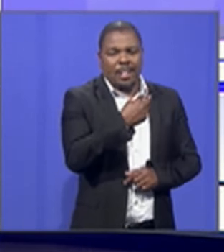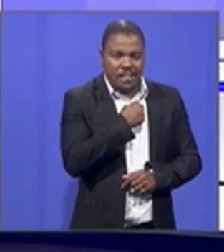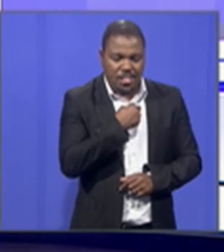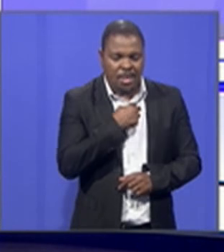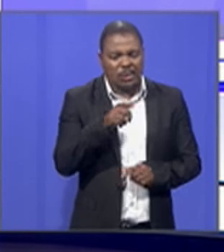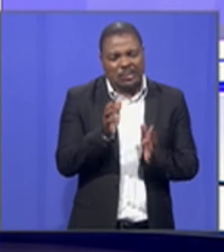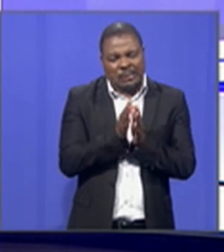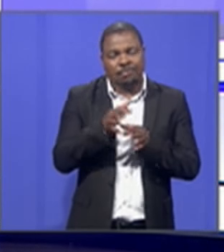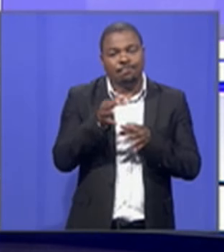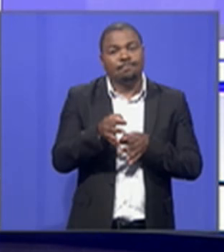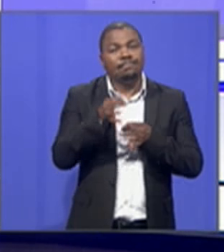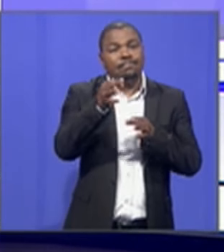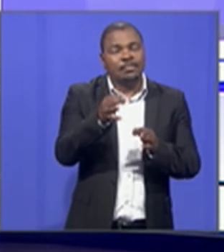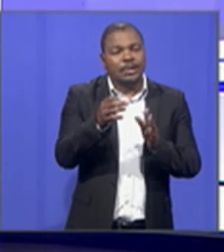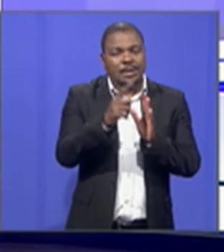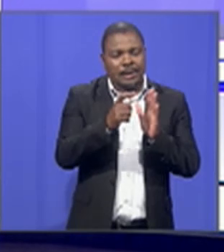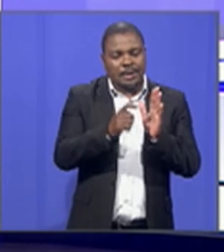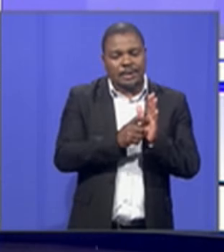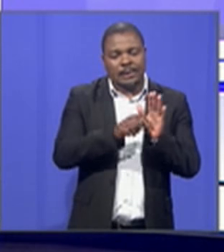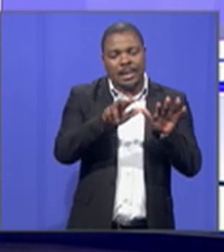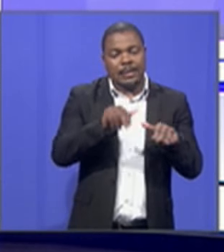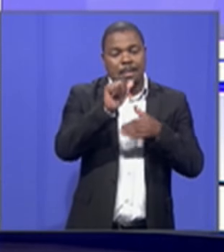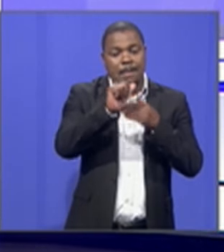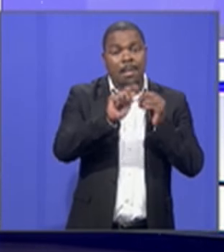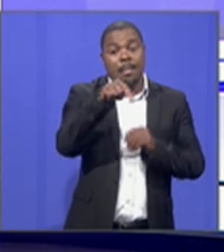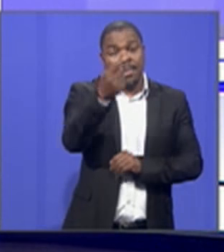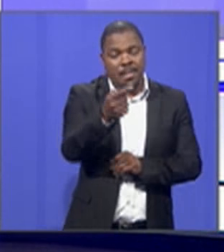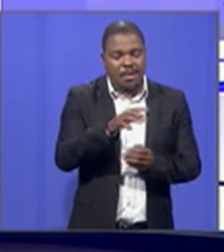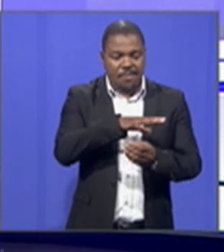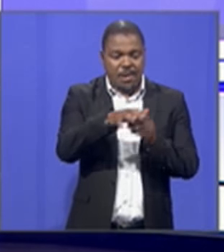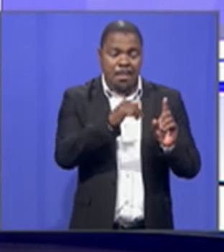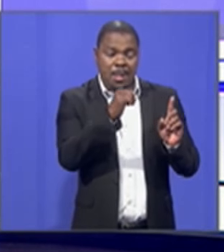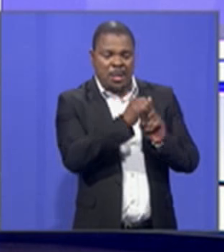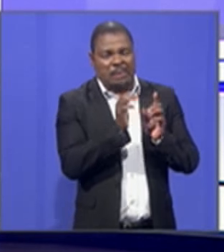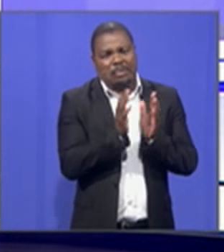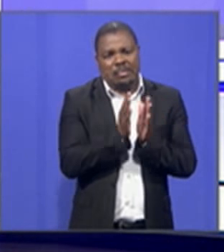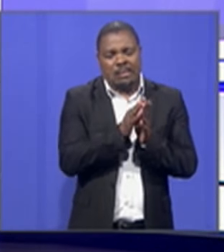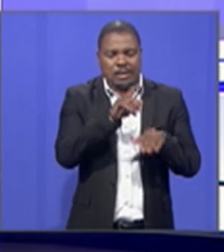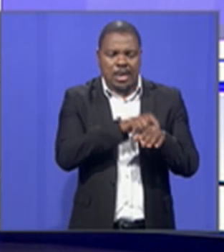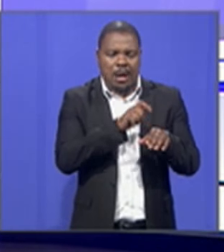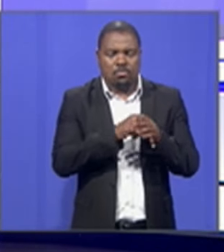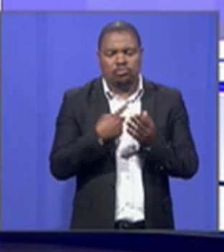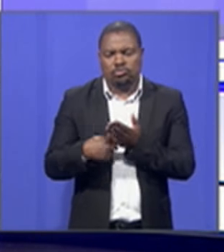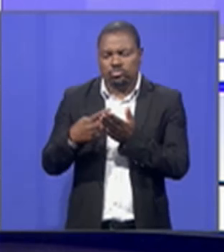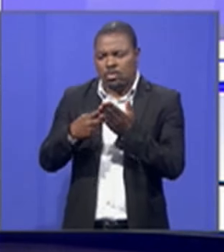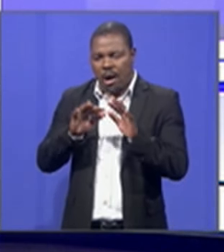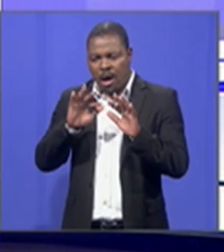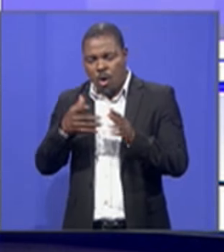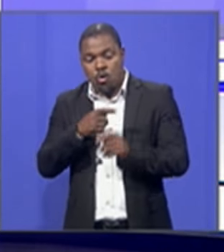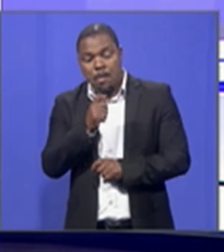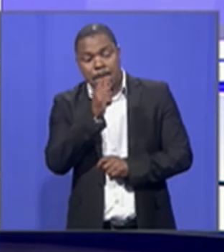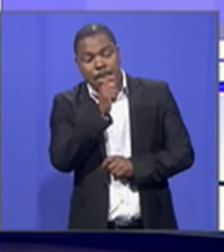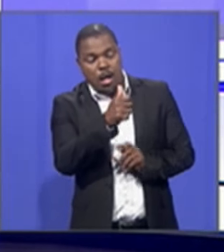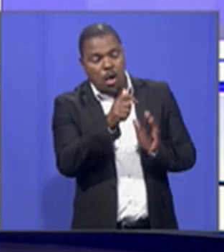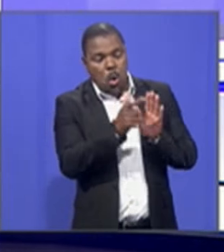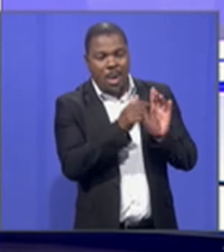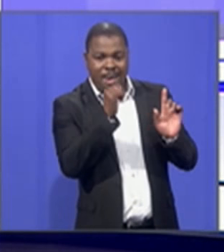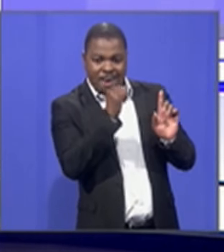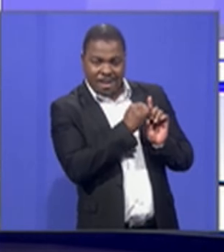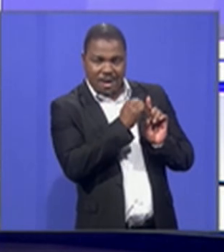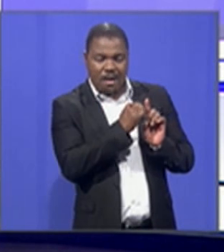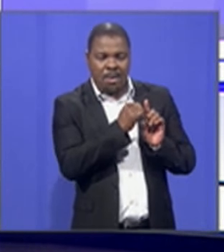la bo 16 kgweding yeo e tlago. Ba lapa la ga Majola ba kgopetše nako ya go dira dithulaganyo tša go lefela baemedi ba semolao ba